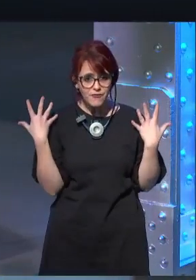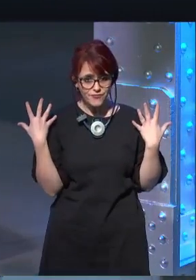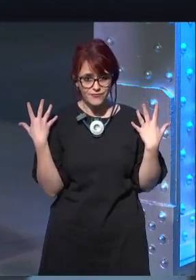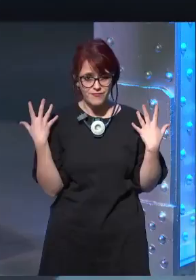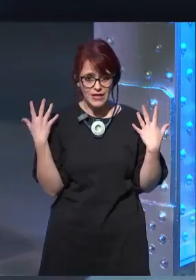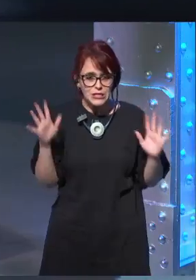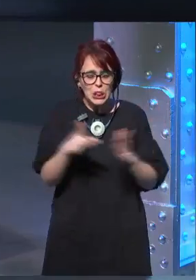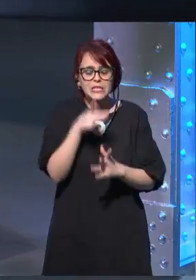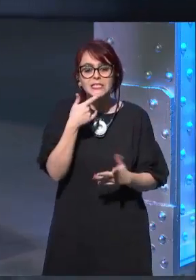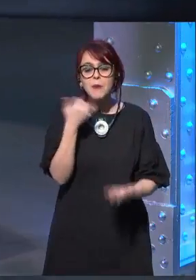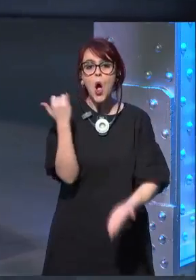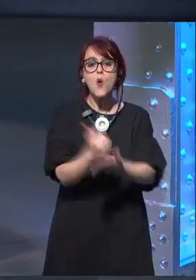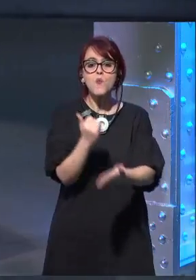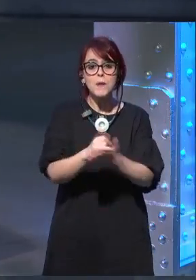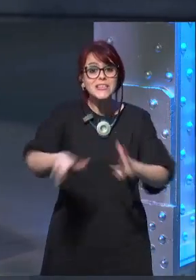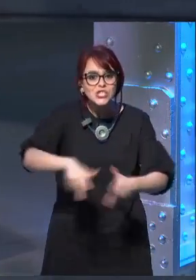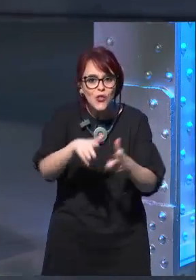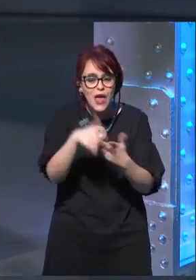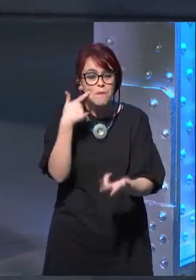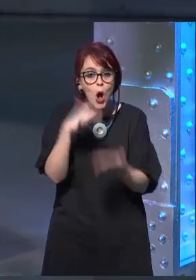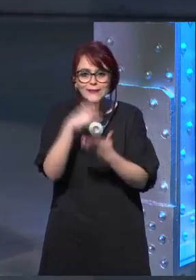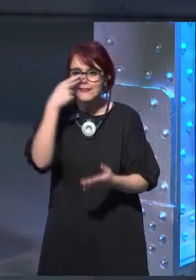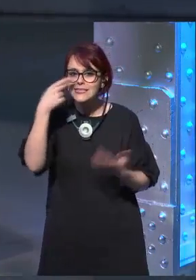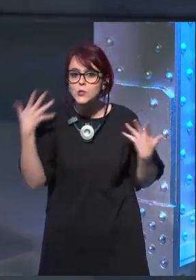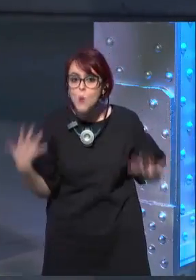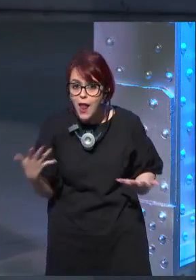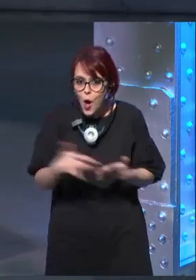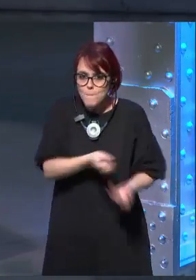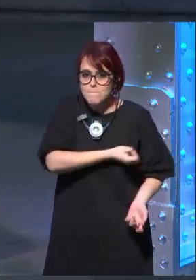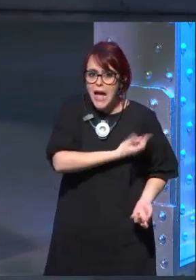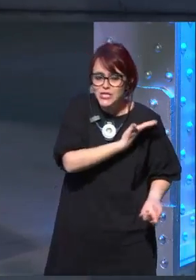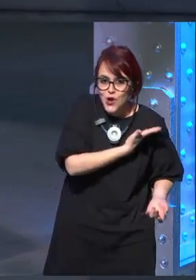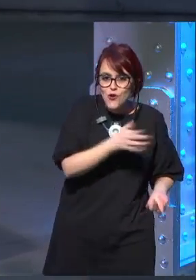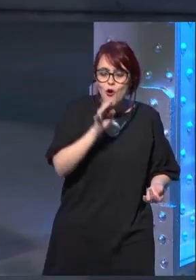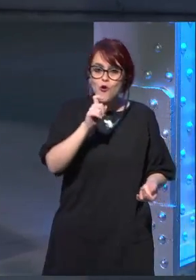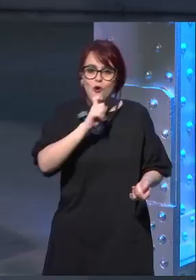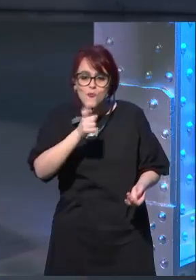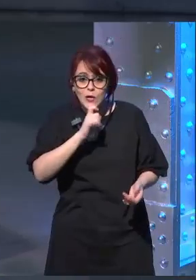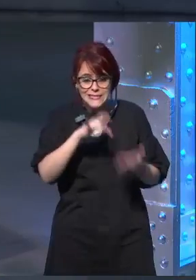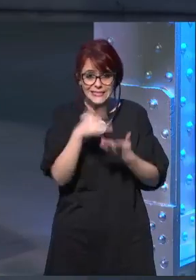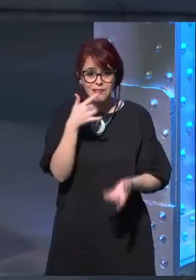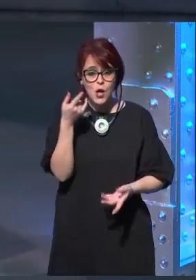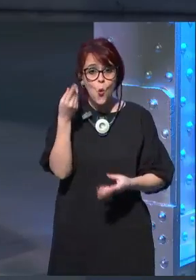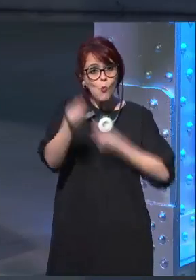Right? Well, how do you create social proof of your passions and interests if you're not actually using social media for anything other than what you had for lunch